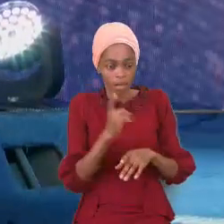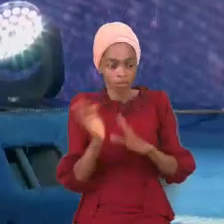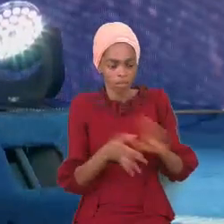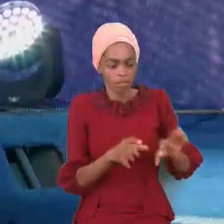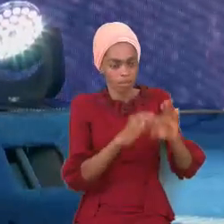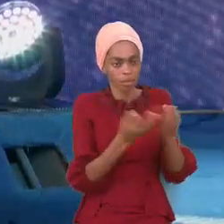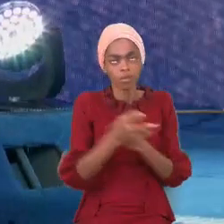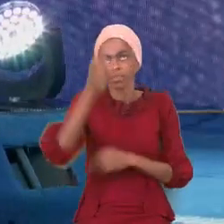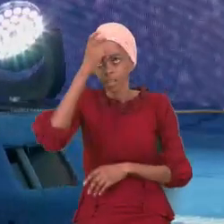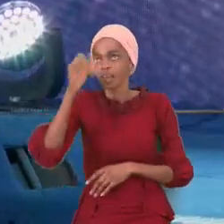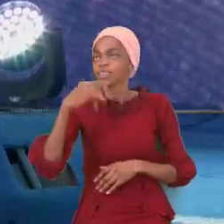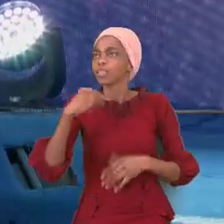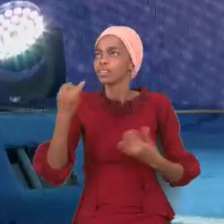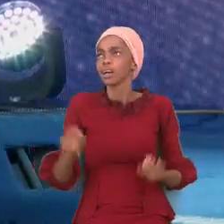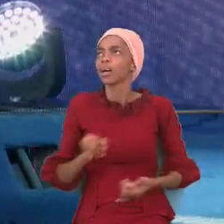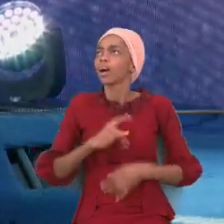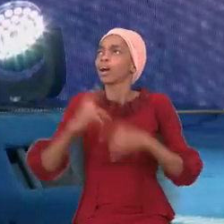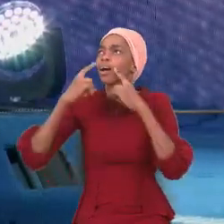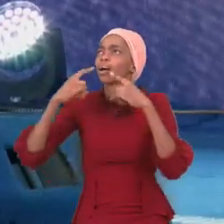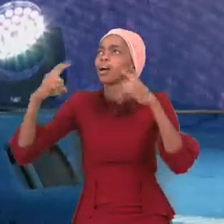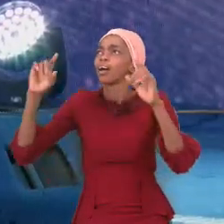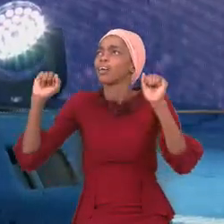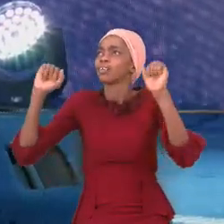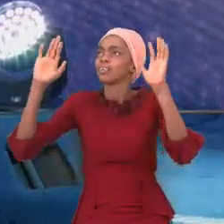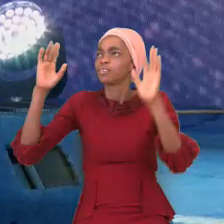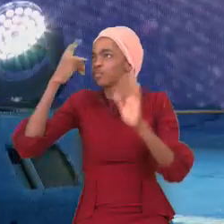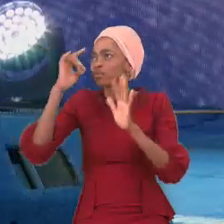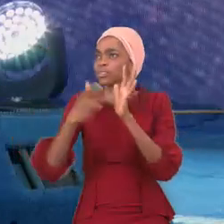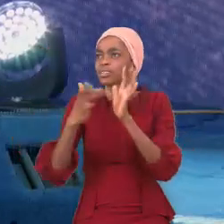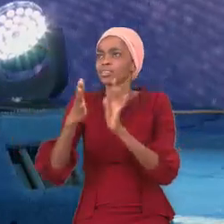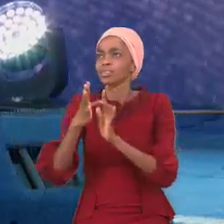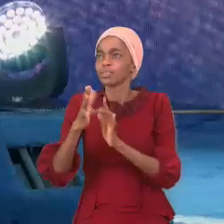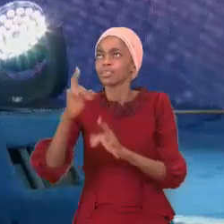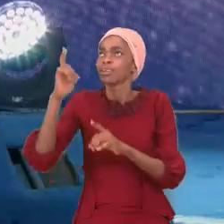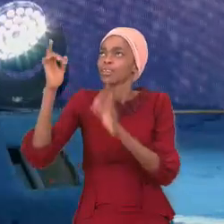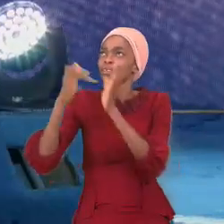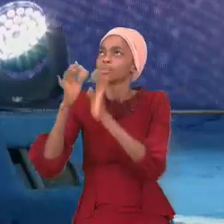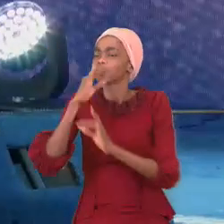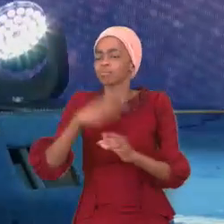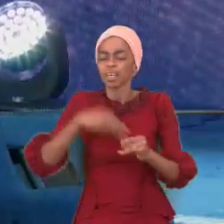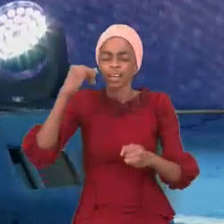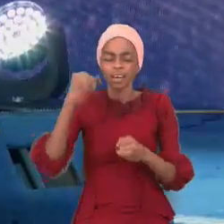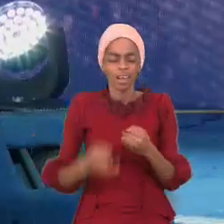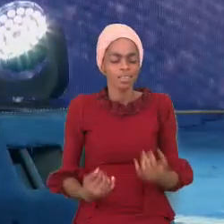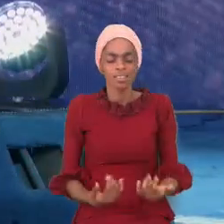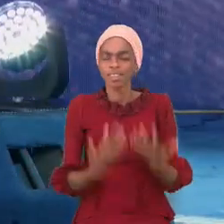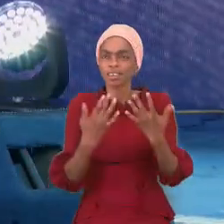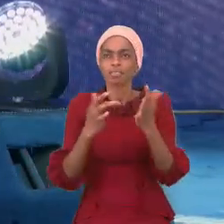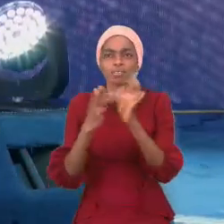I declare for Christ, I declare for Jesus, is my final sacrifice, he is my